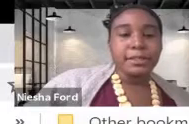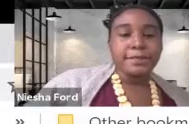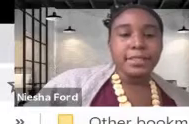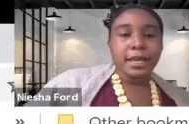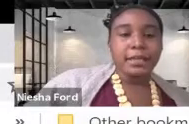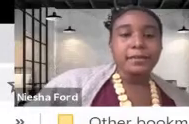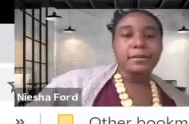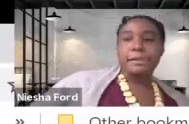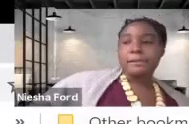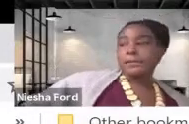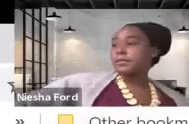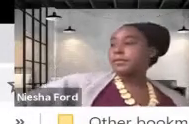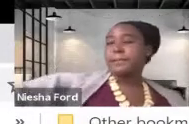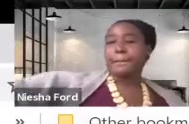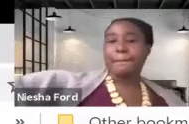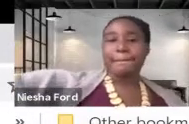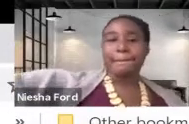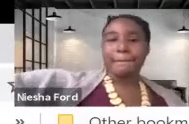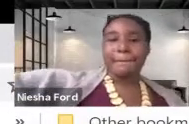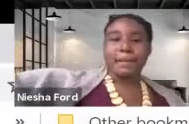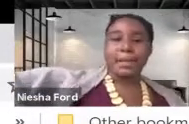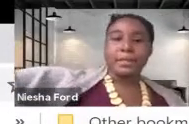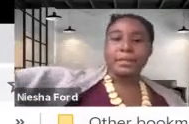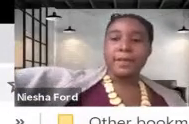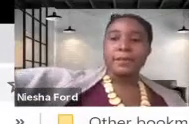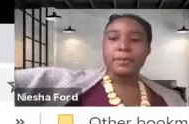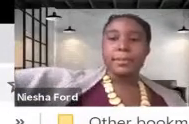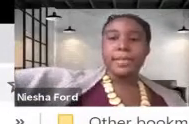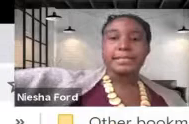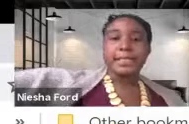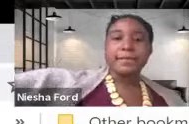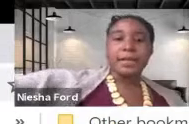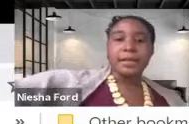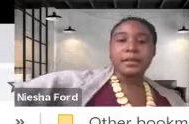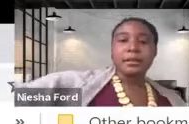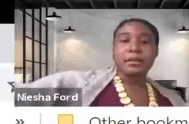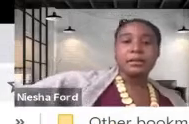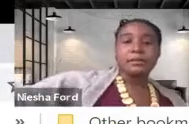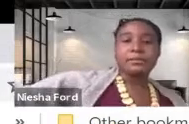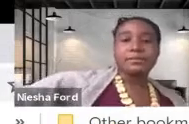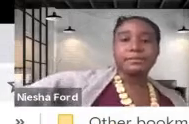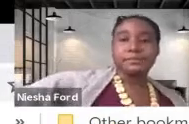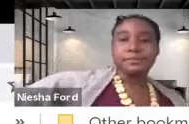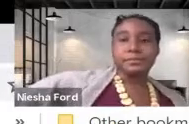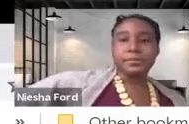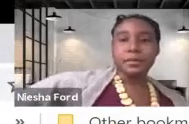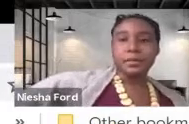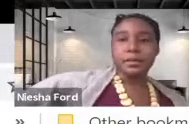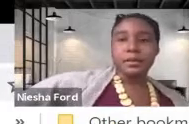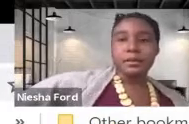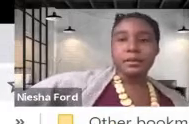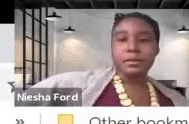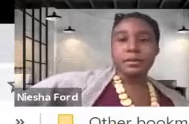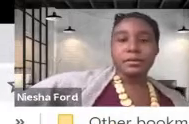on the left side. I'm going to give everyone a minute to get there.